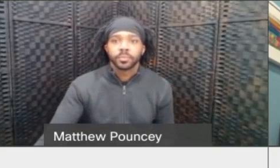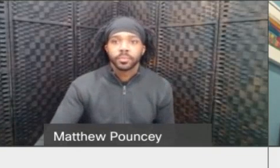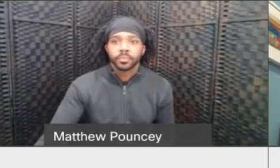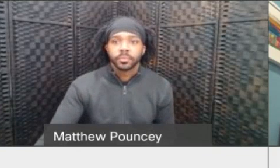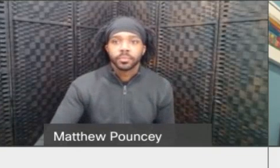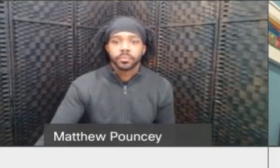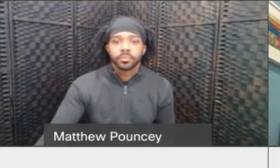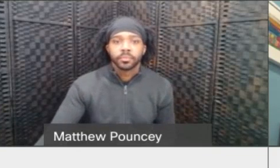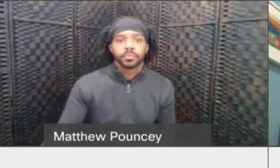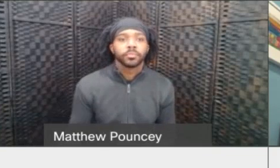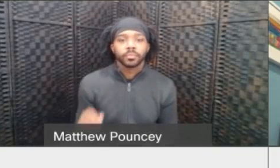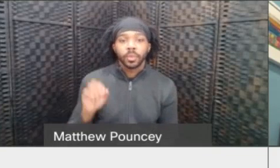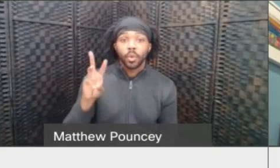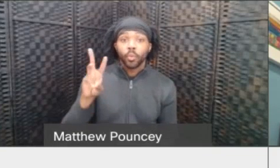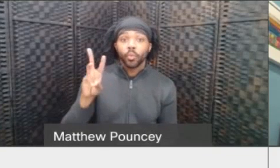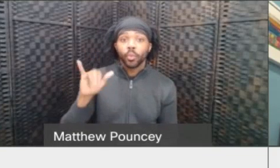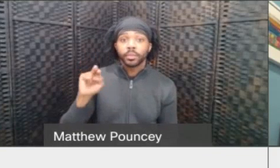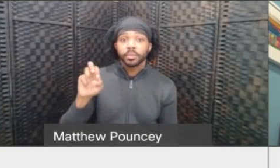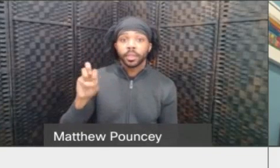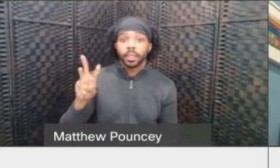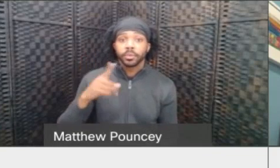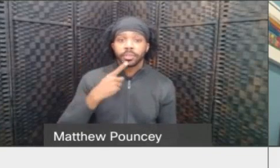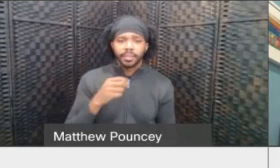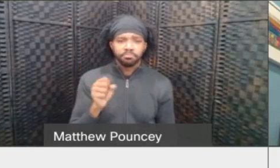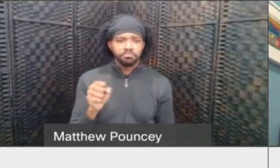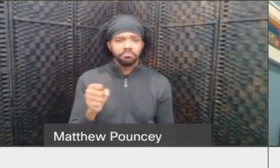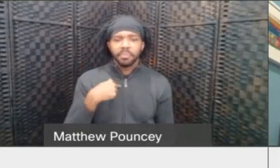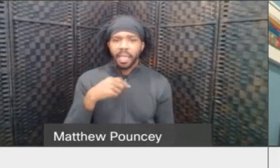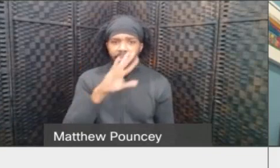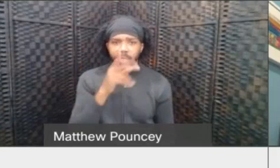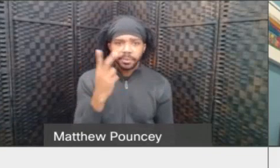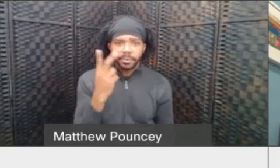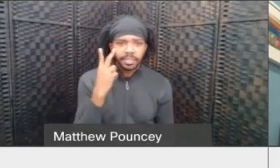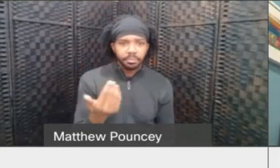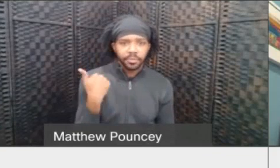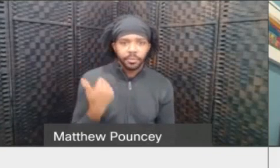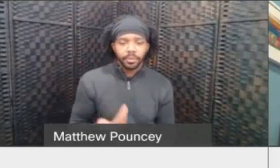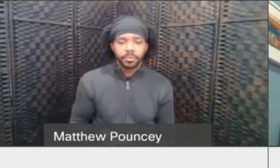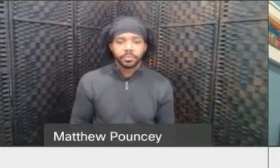Yeah, that doesn't sound like something that I've ever seen. And